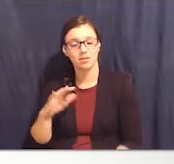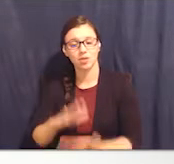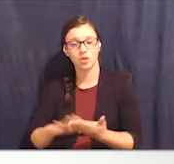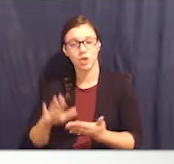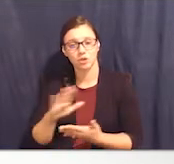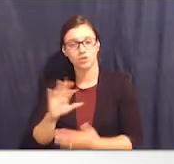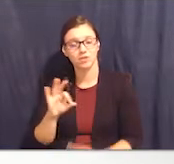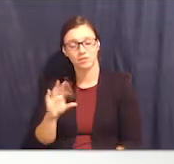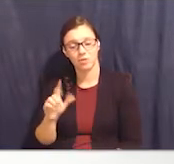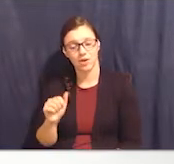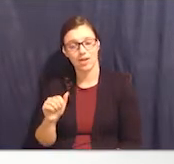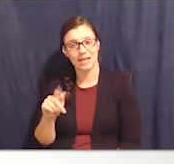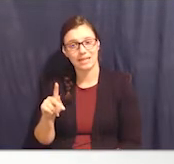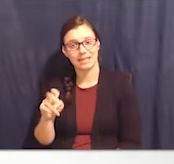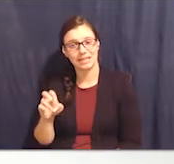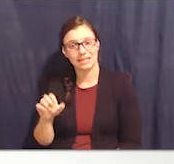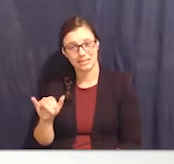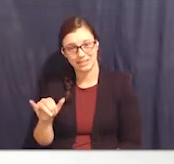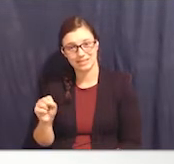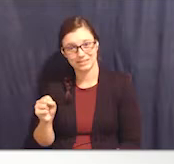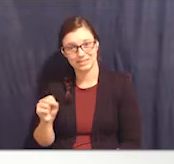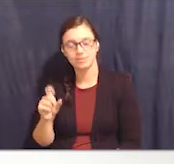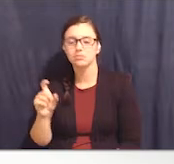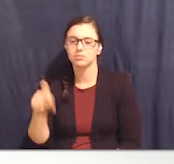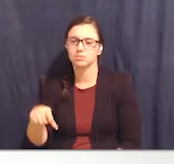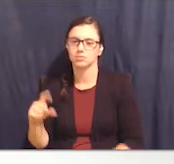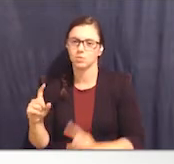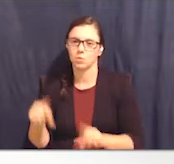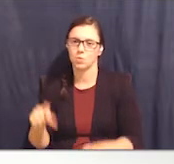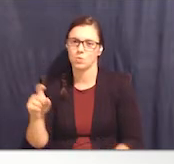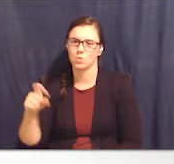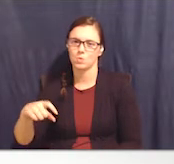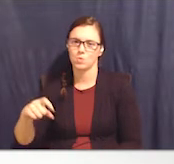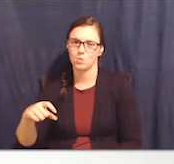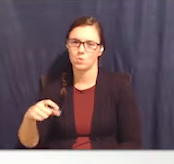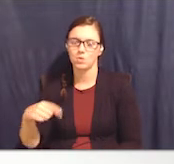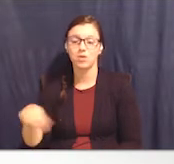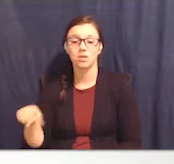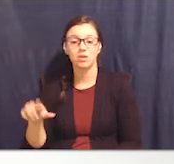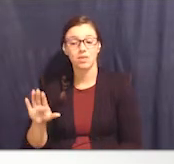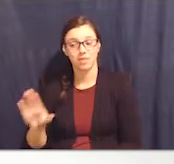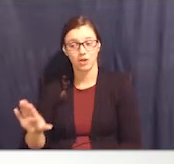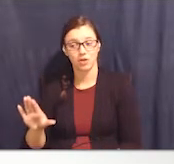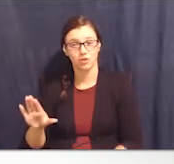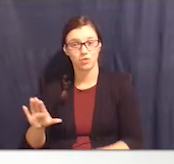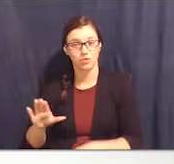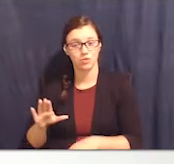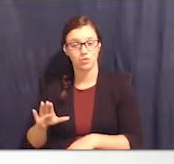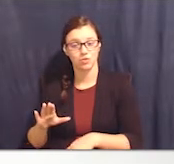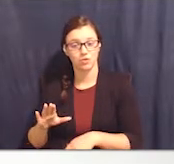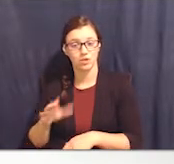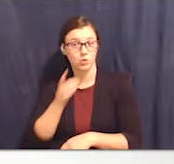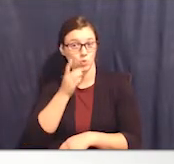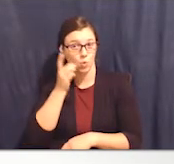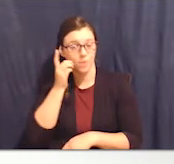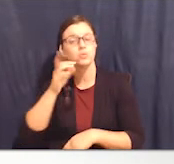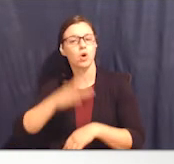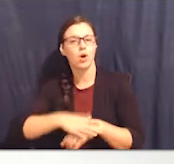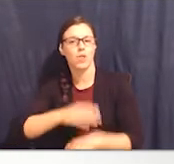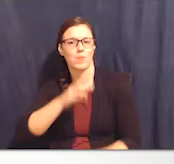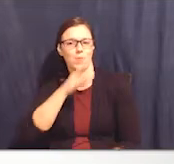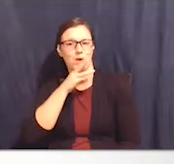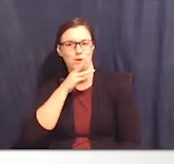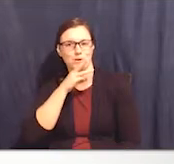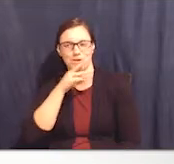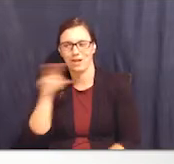program. Indian River State College. They were in Fort Pierce. They're expanding to their Vero Beach campus. St. Petersburg College,